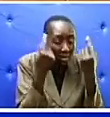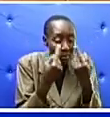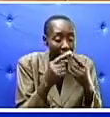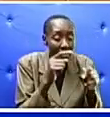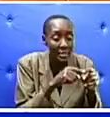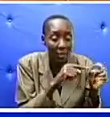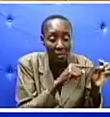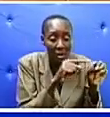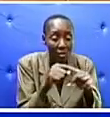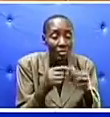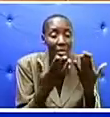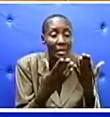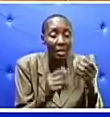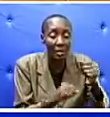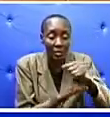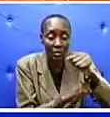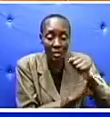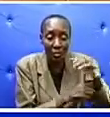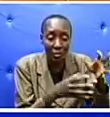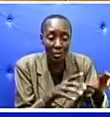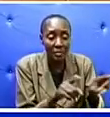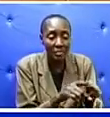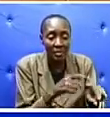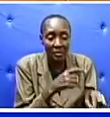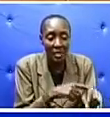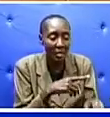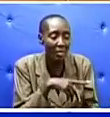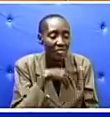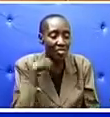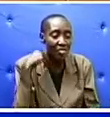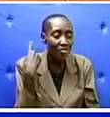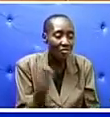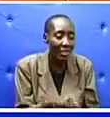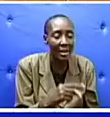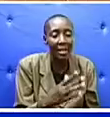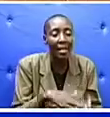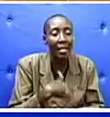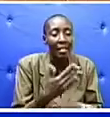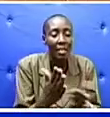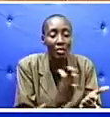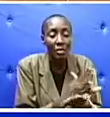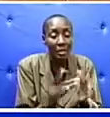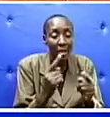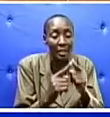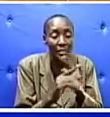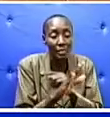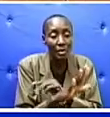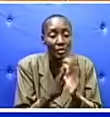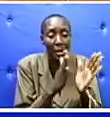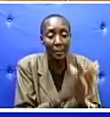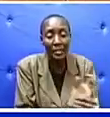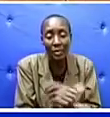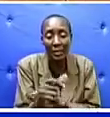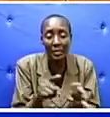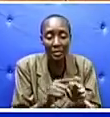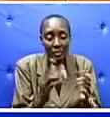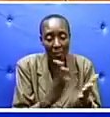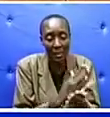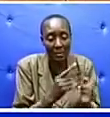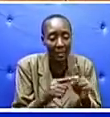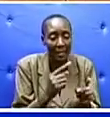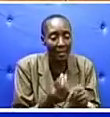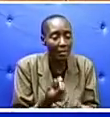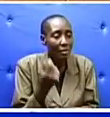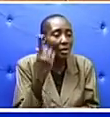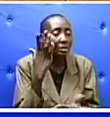you know, even when you joke around and somebody shares the experience and then another person shares, then you realize, oh, so actually I'm not the only one